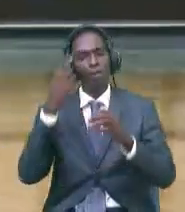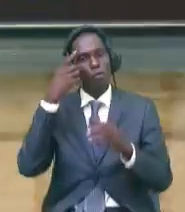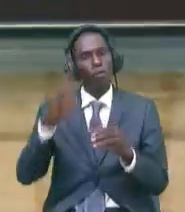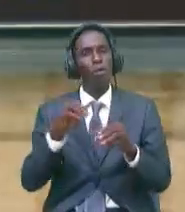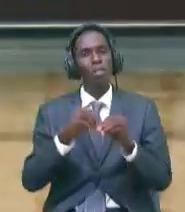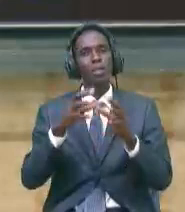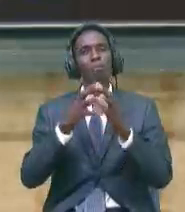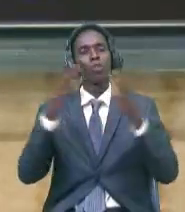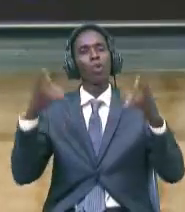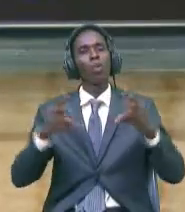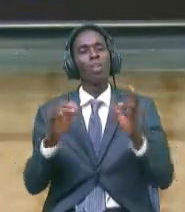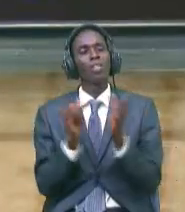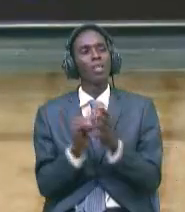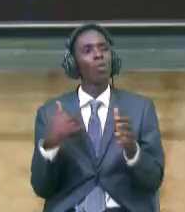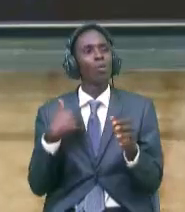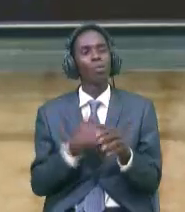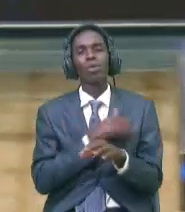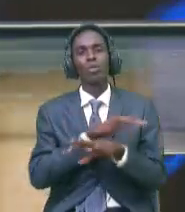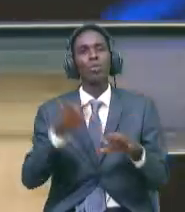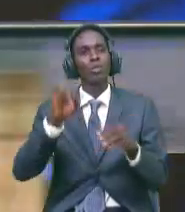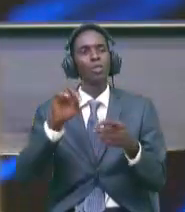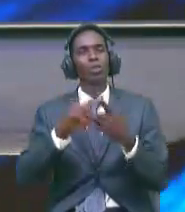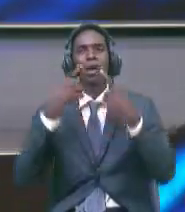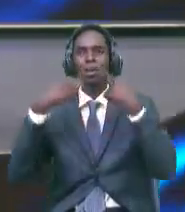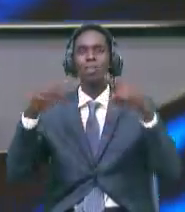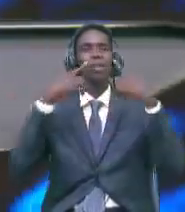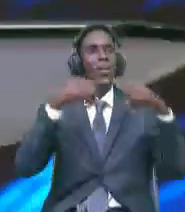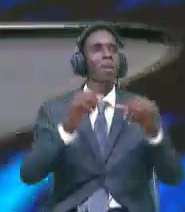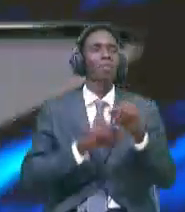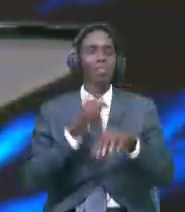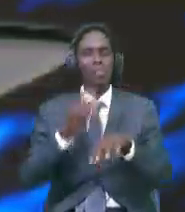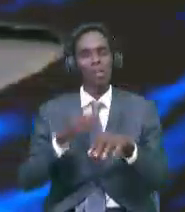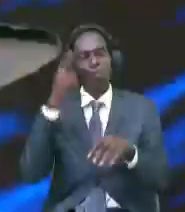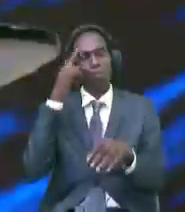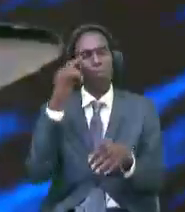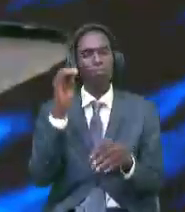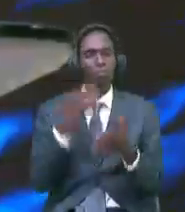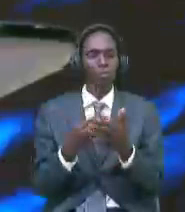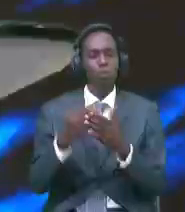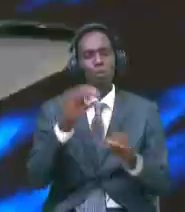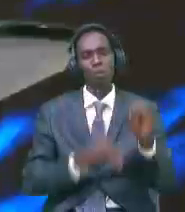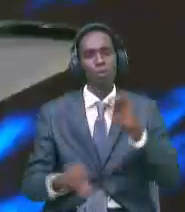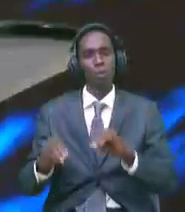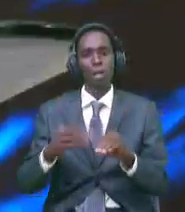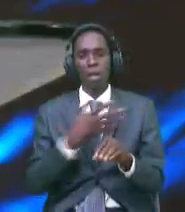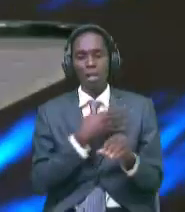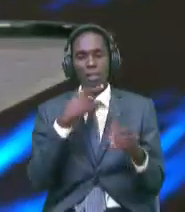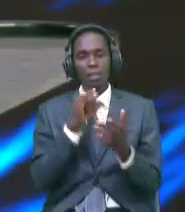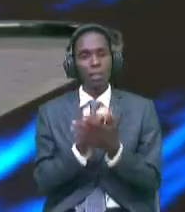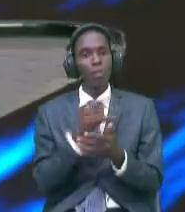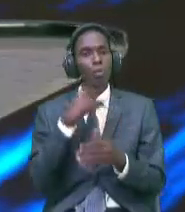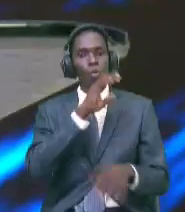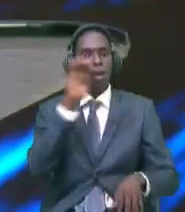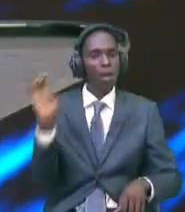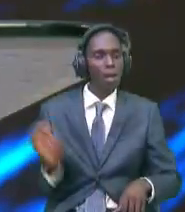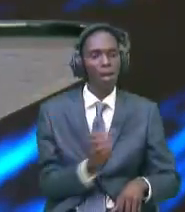know, making the announcement every time. It says in verse 3, it says, and when I come, whomsoever